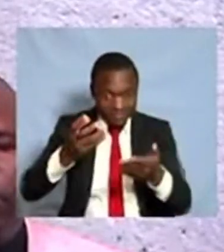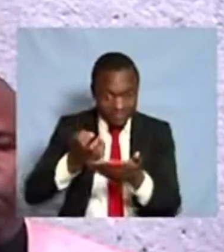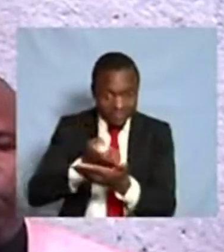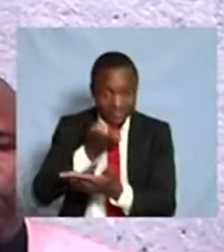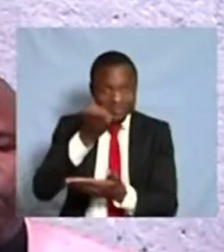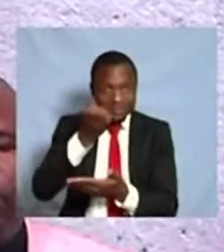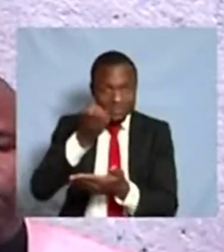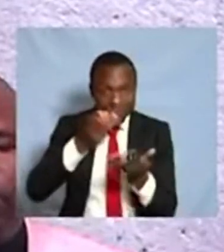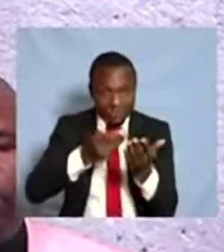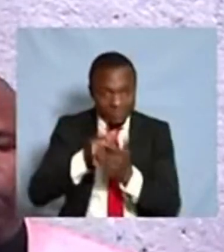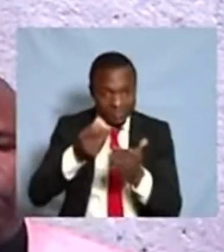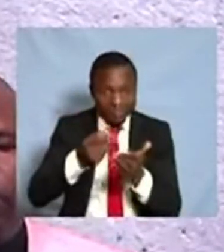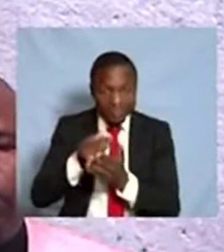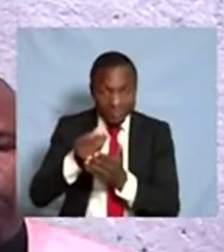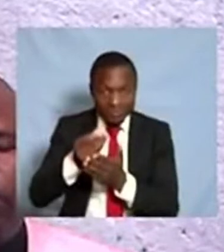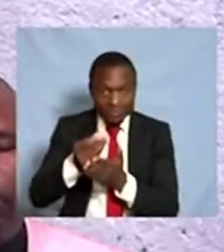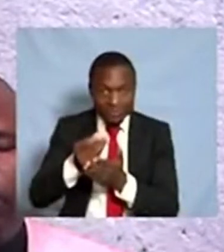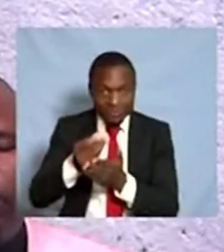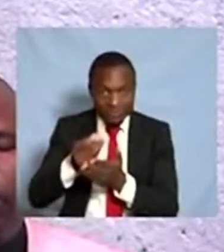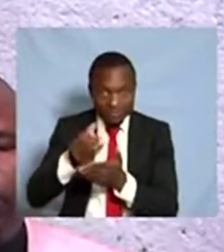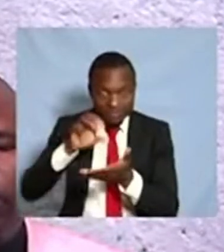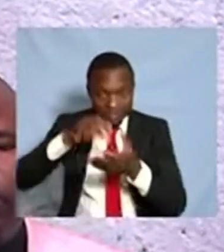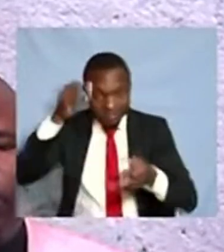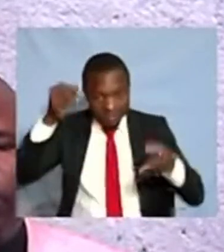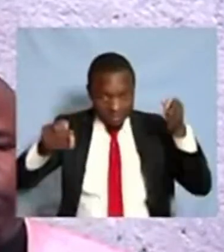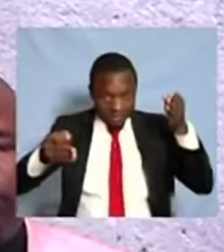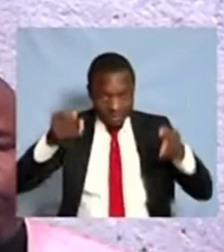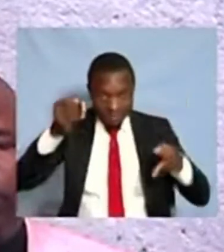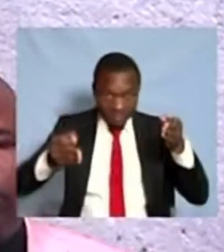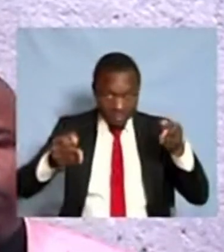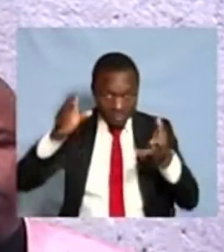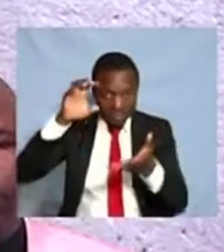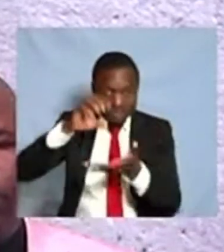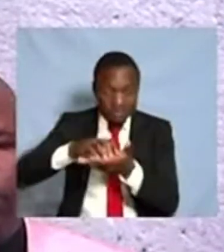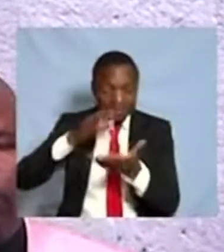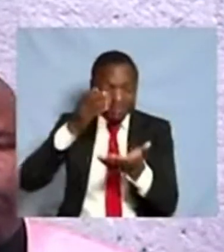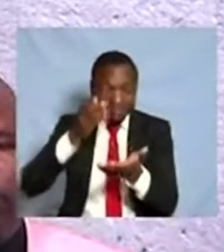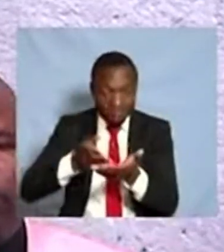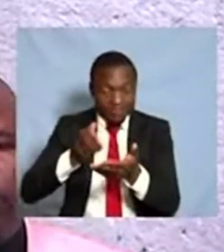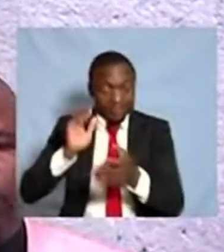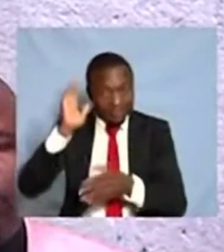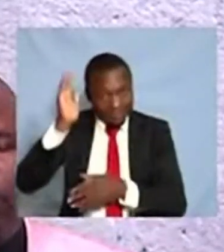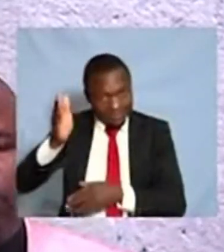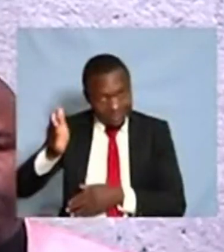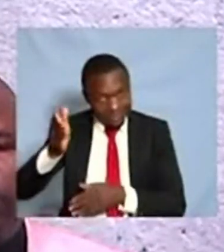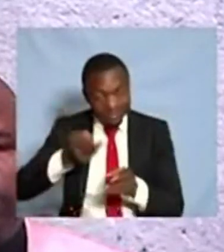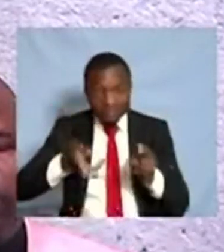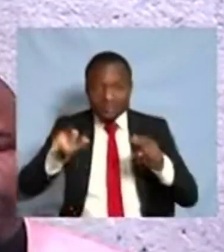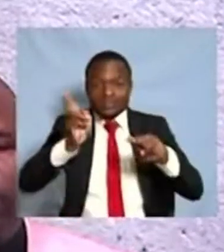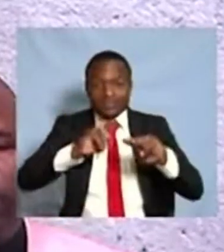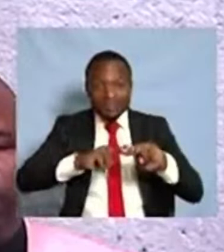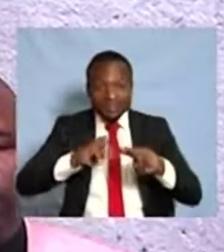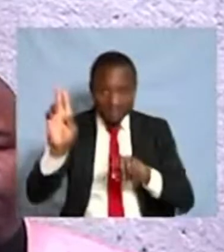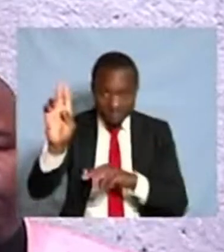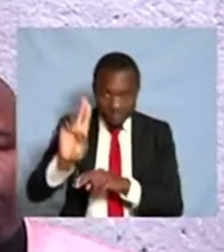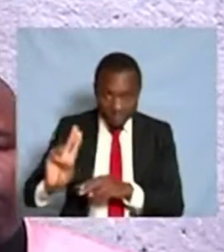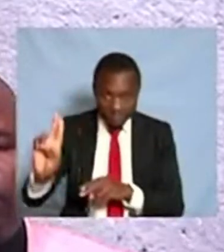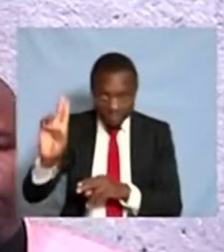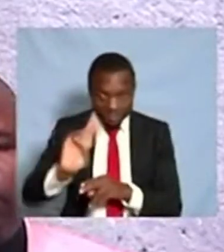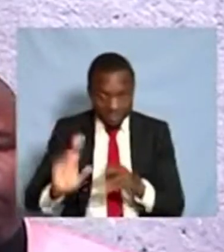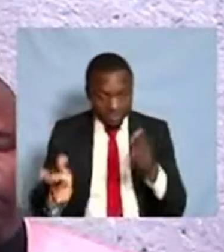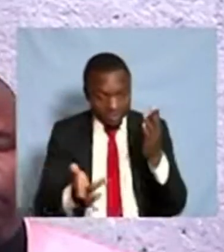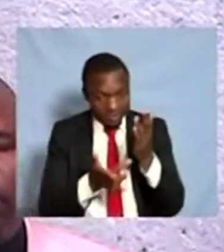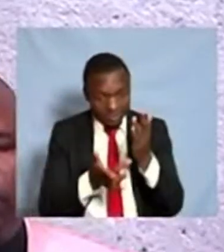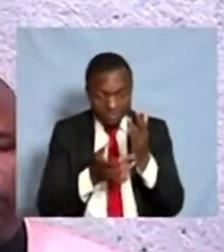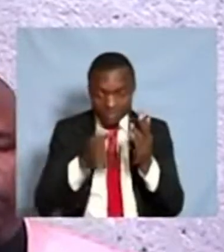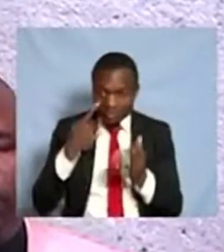and Financial Crimes Code is a case in point. Further, the increased use of digital tools